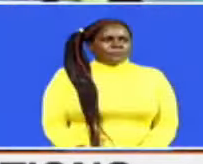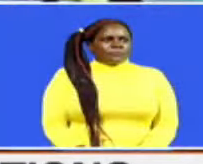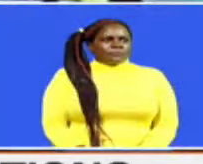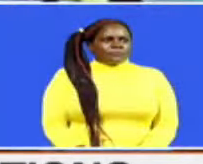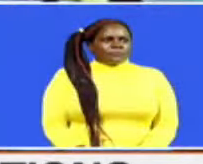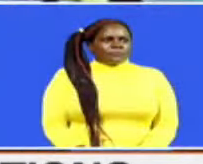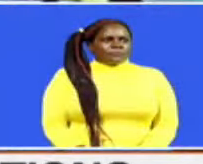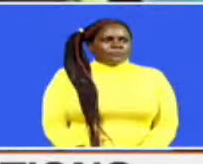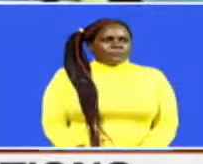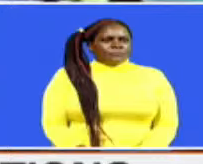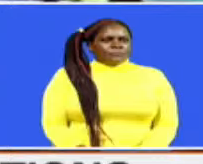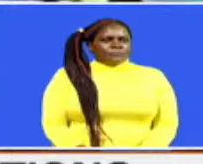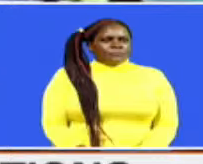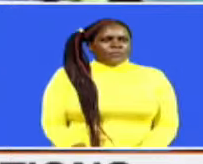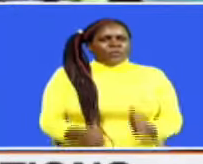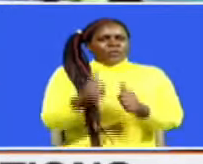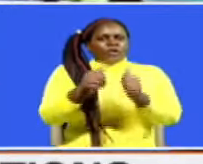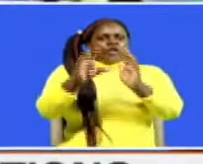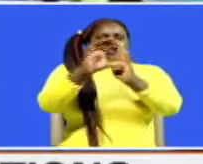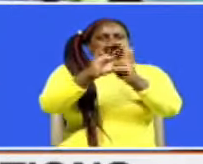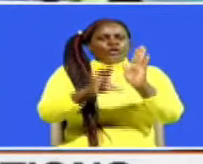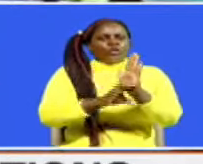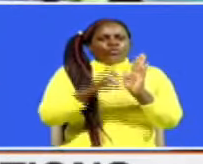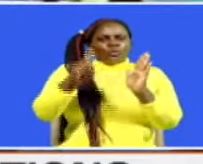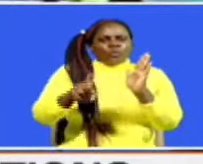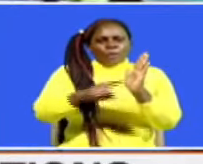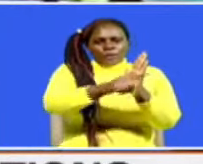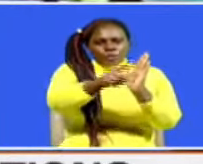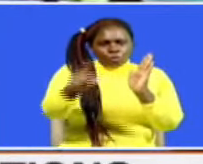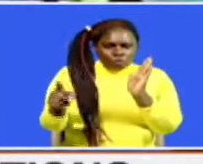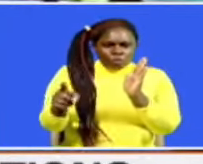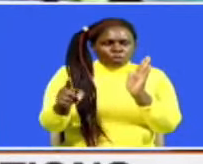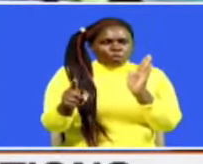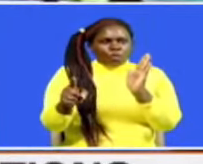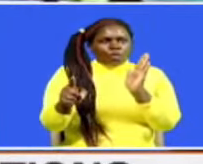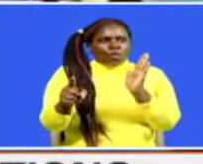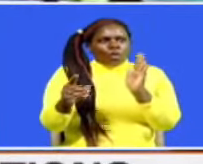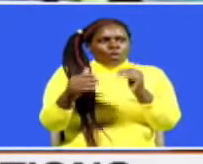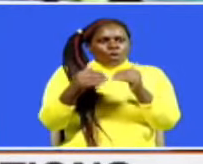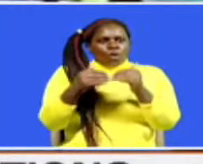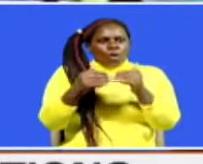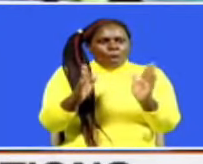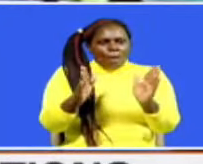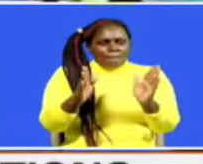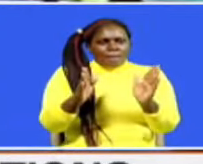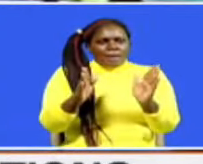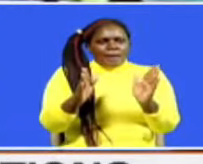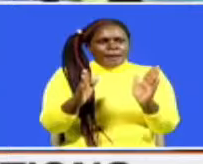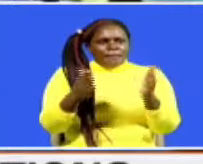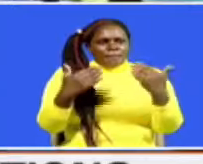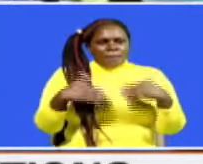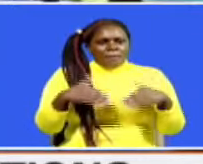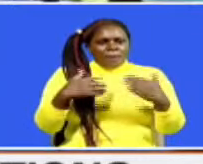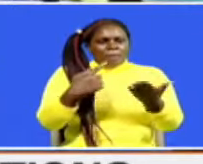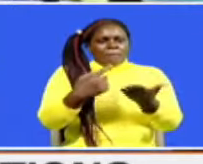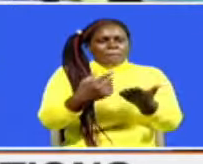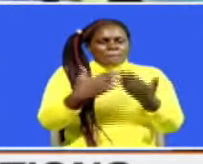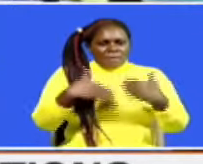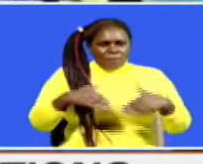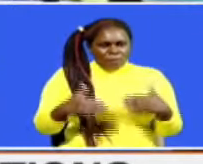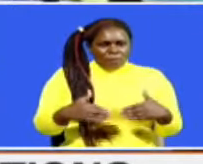which provisions of the Constitution requires you to reopen an issue settled by the people